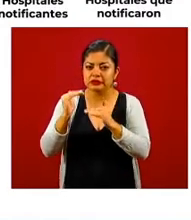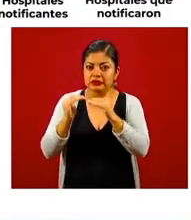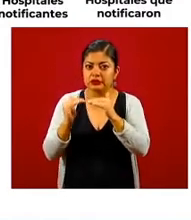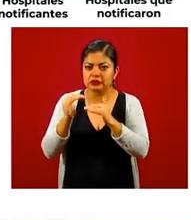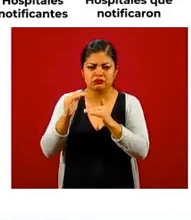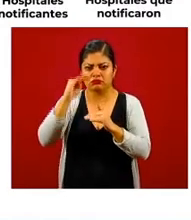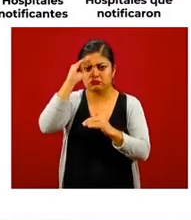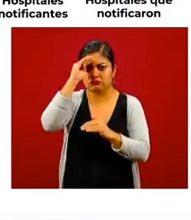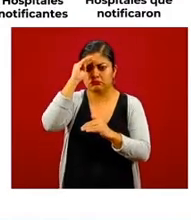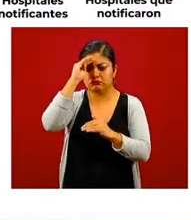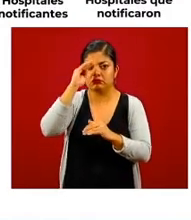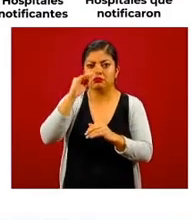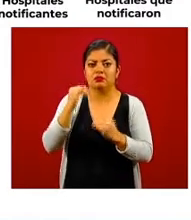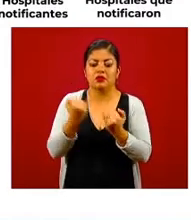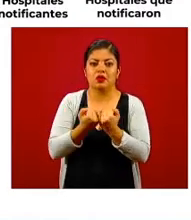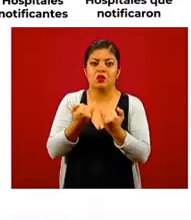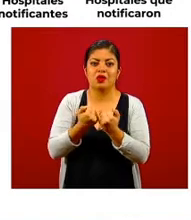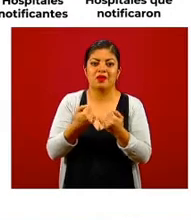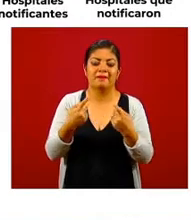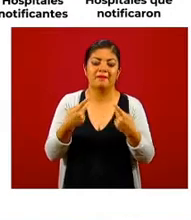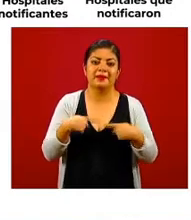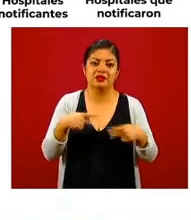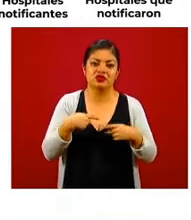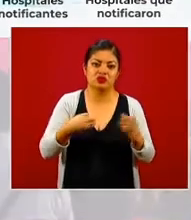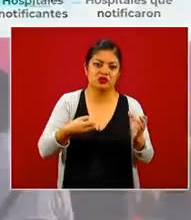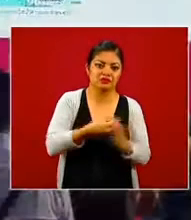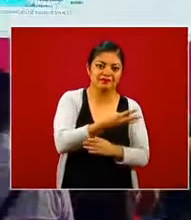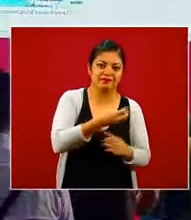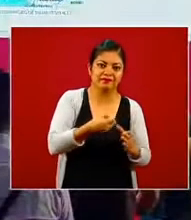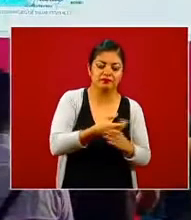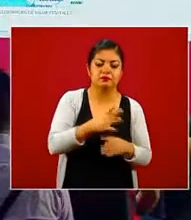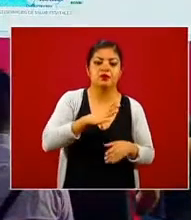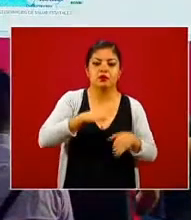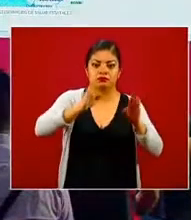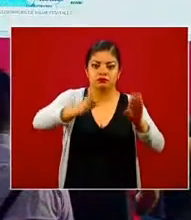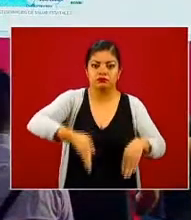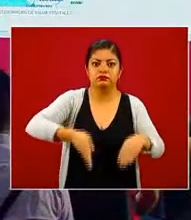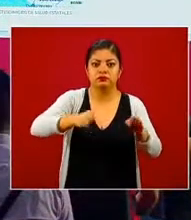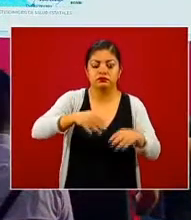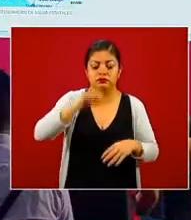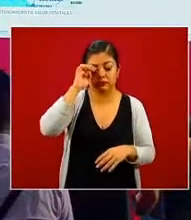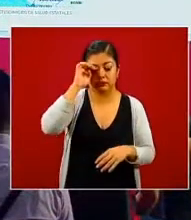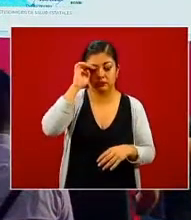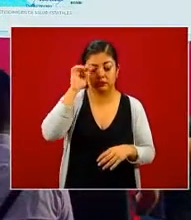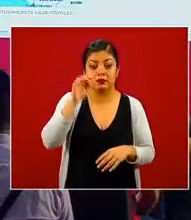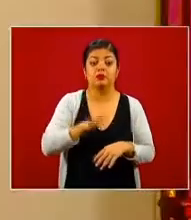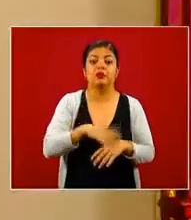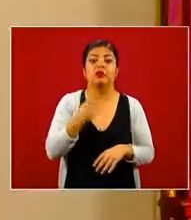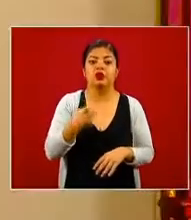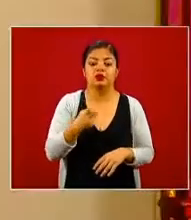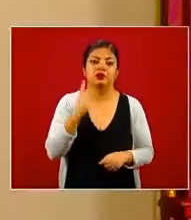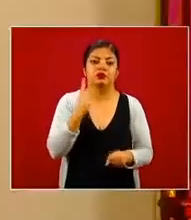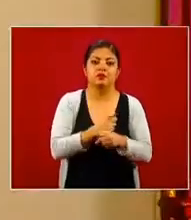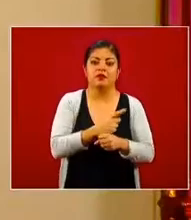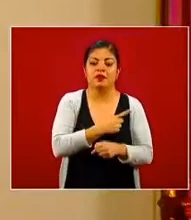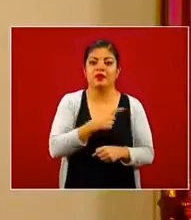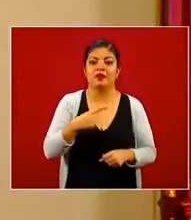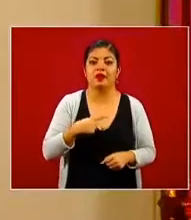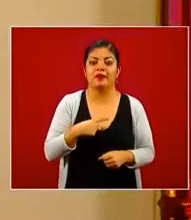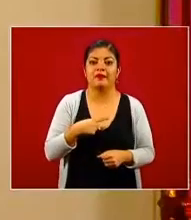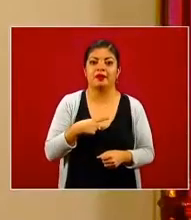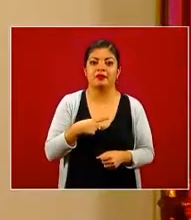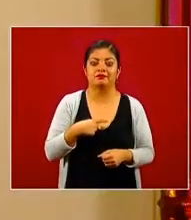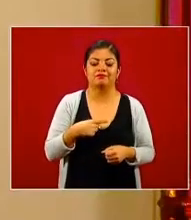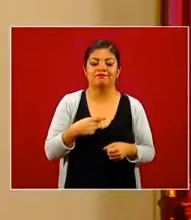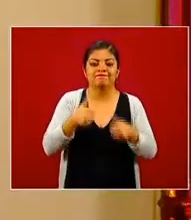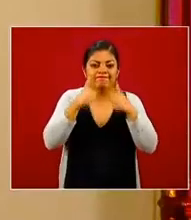And we can see what has changed from last week between patients who go to the hospital and how many beds